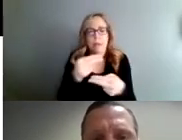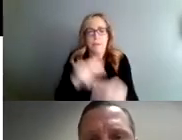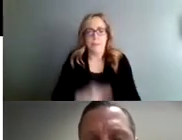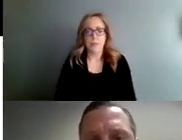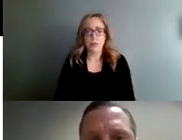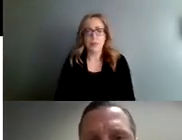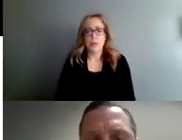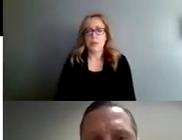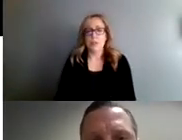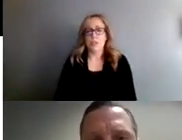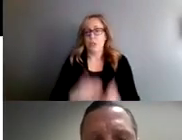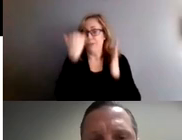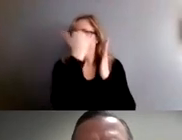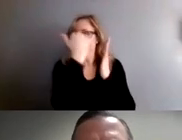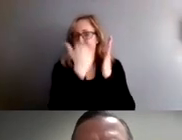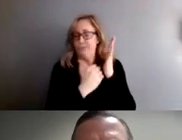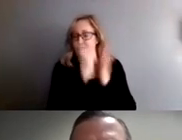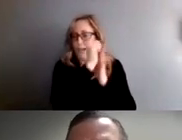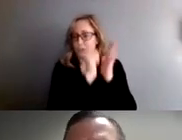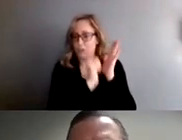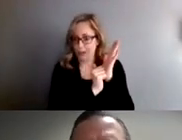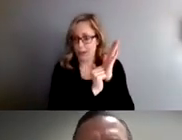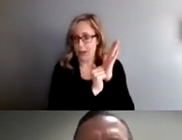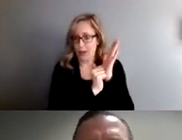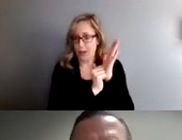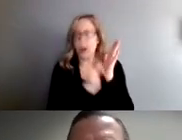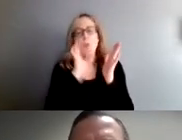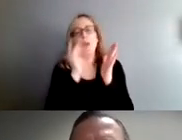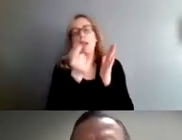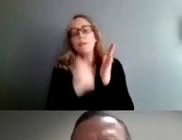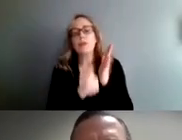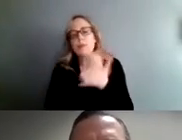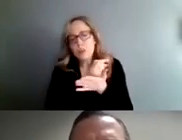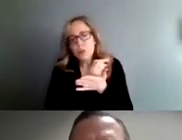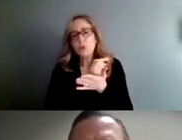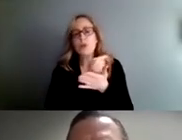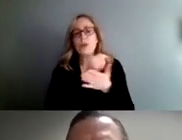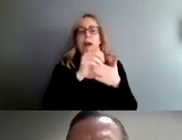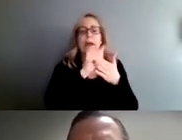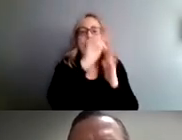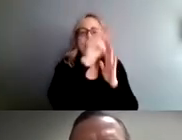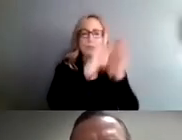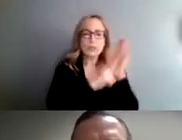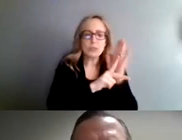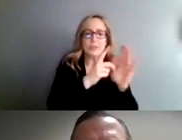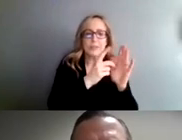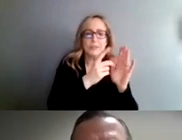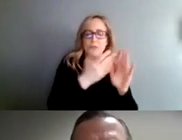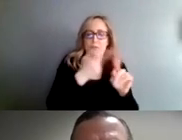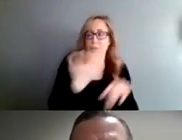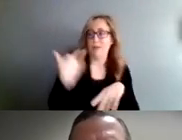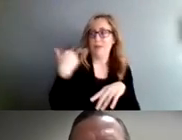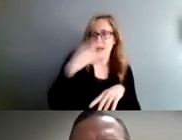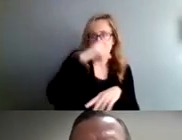As we move through this agenda. So we'll do a little bit of a review about the guiding principles we've used since last summer about